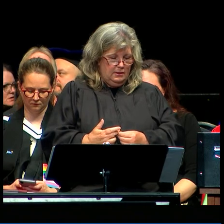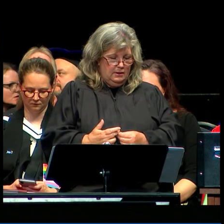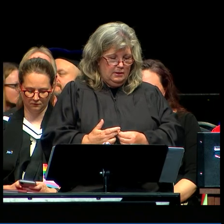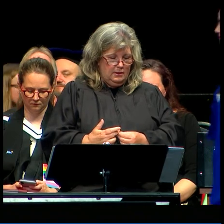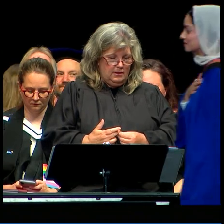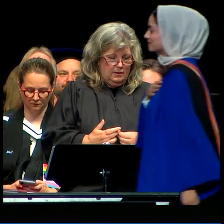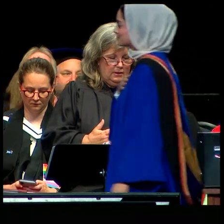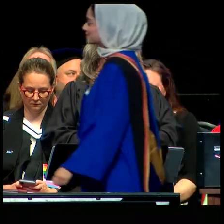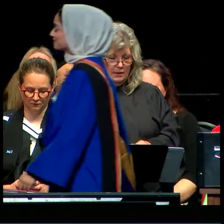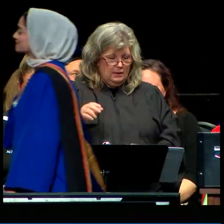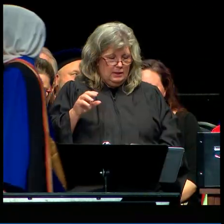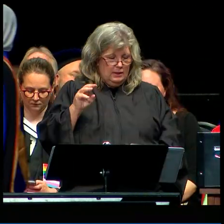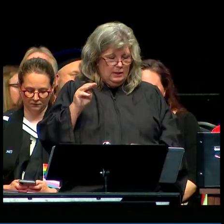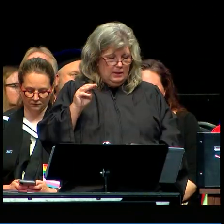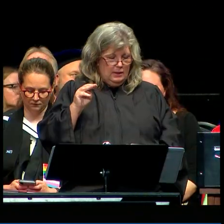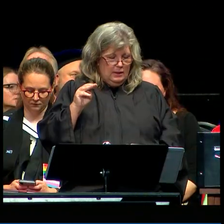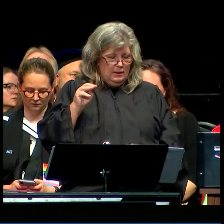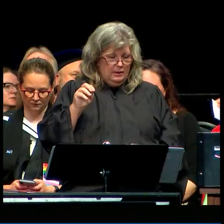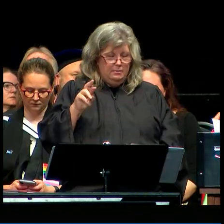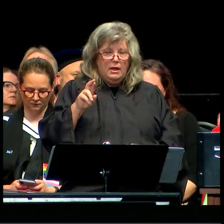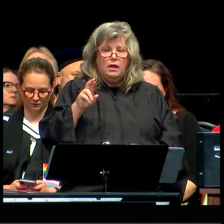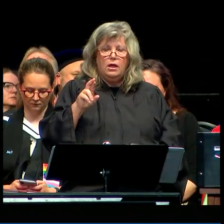Maryam Khan, with distinction.